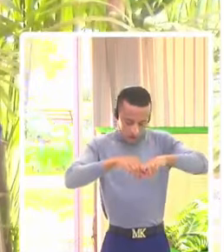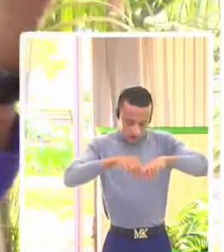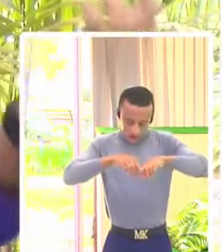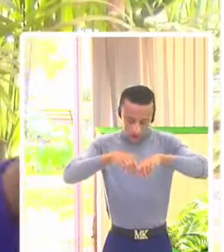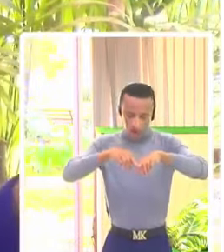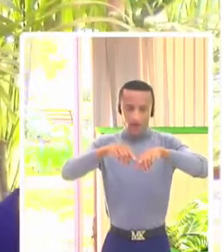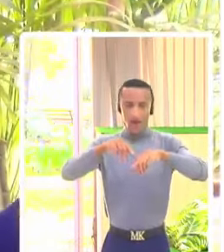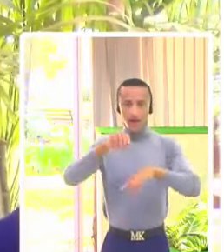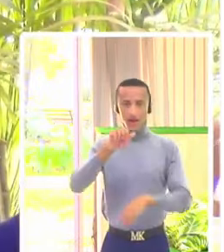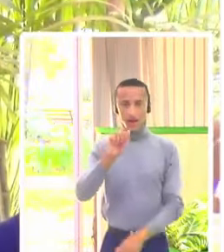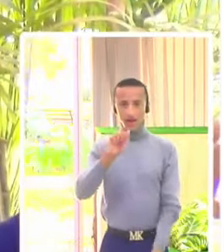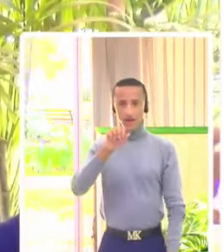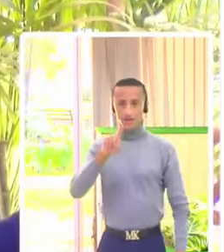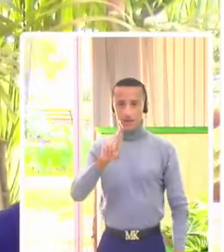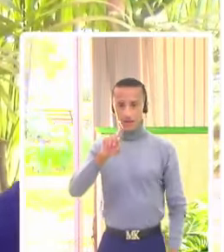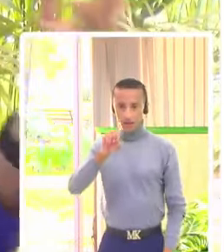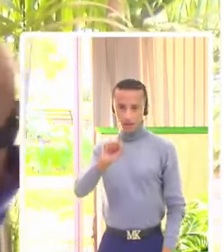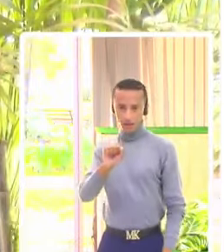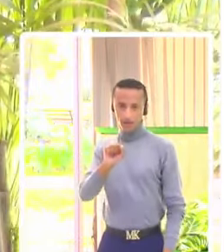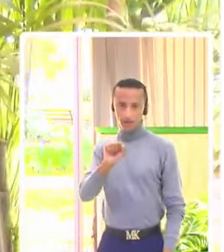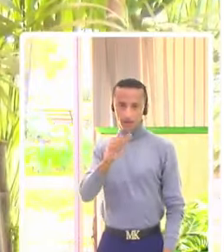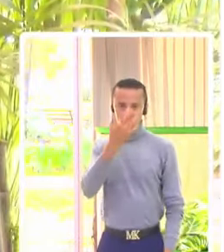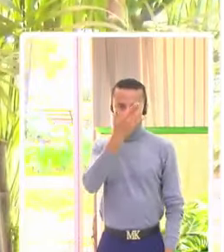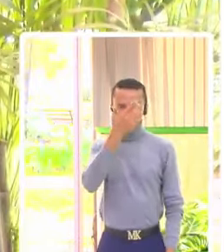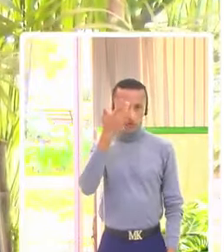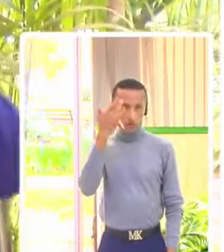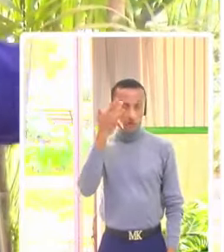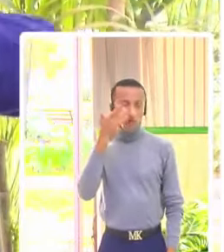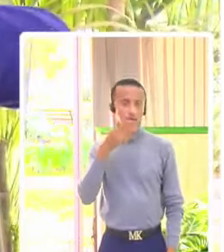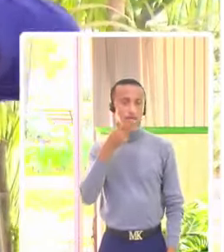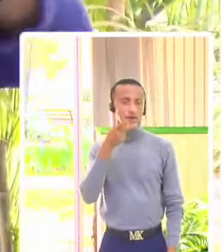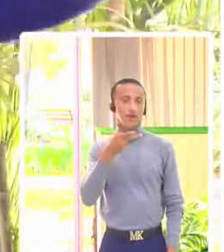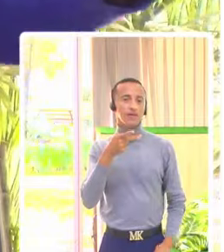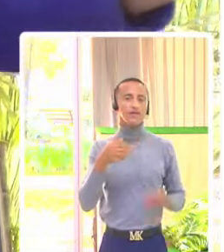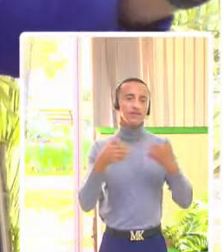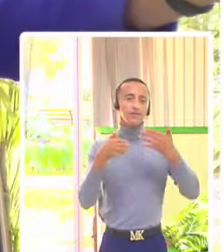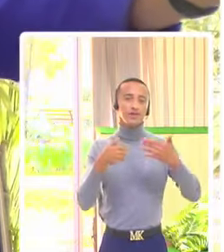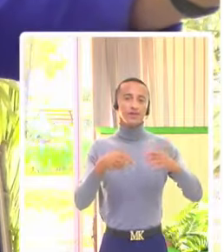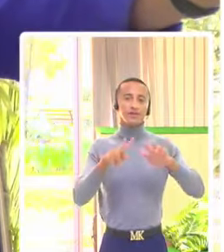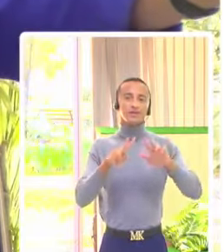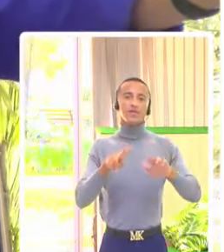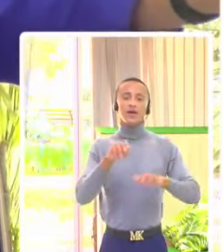hear technology people talk about SDGs, it's a very different